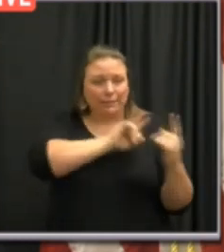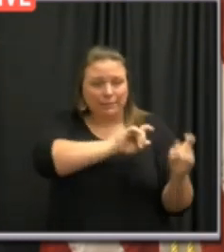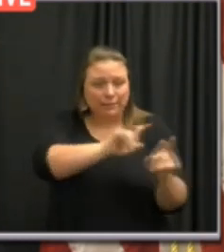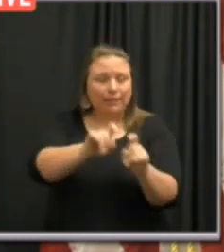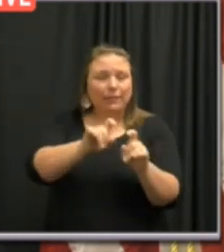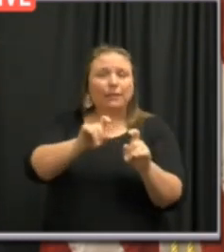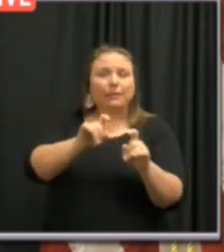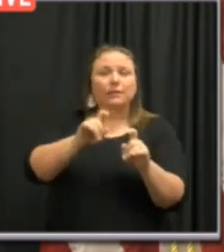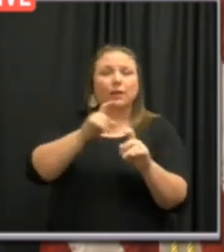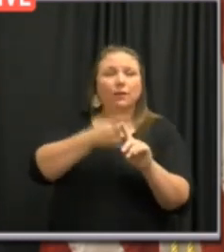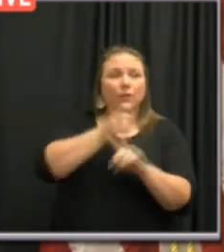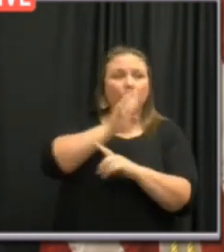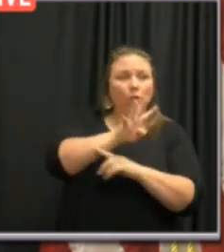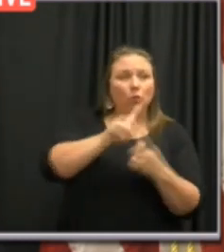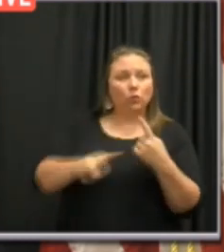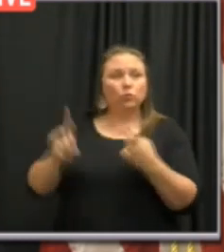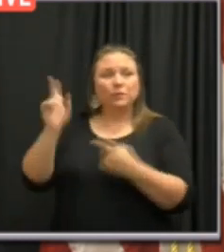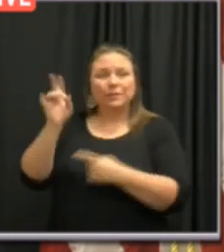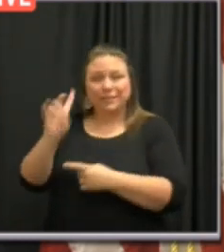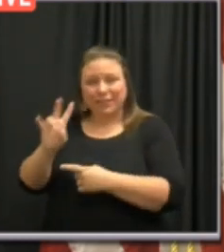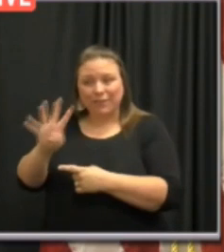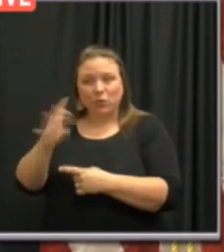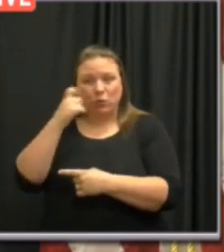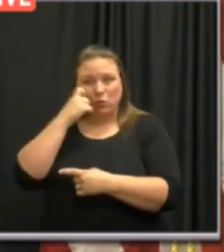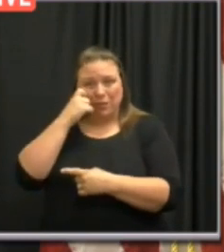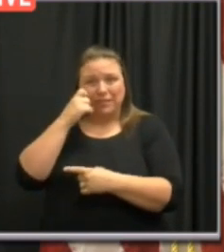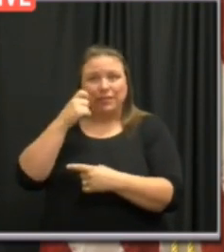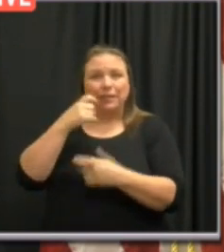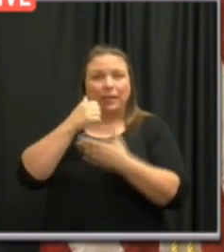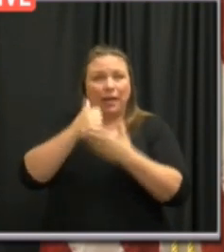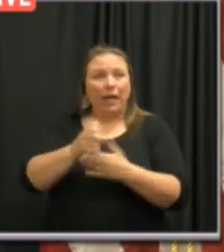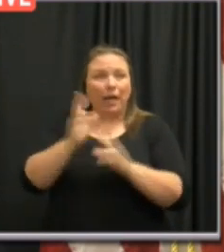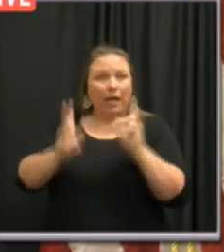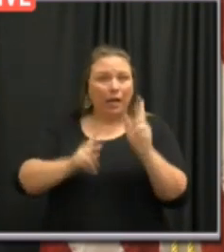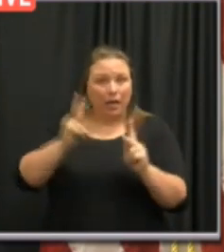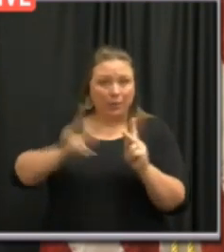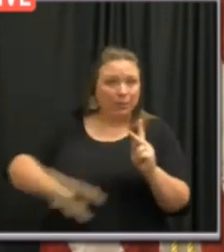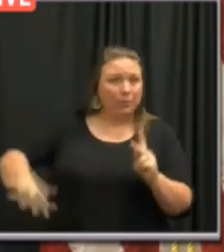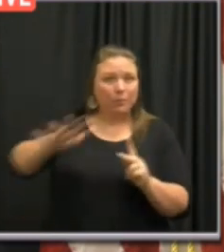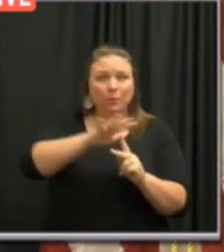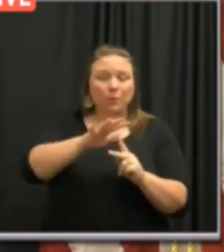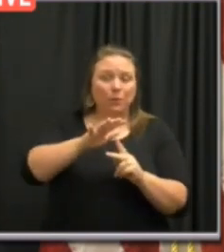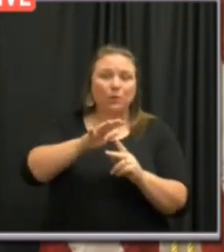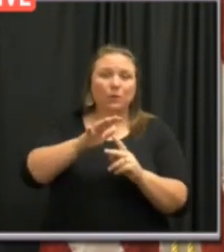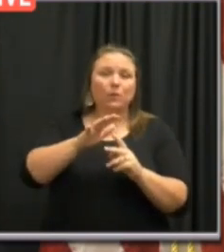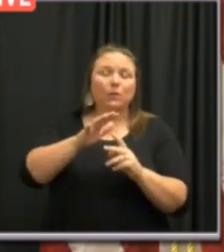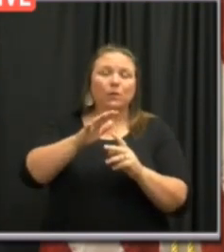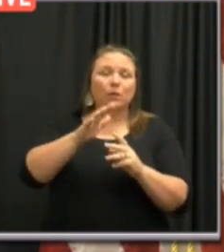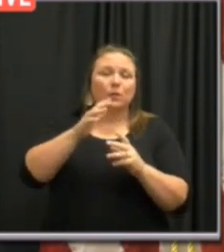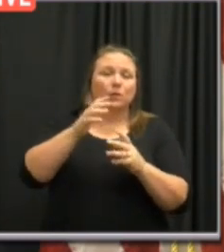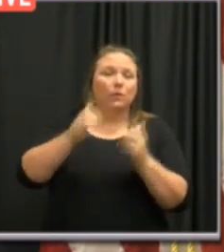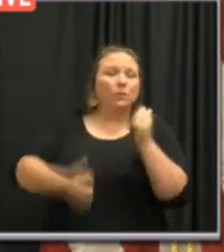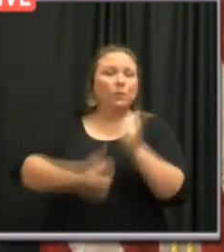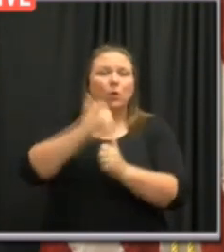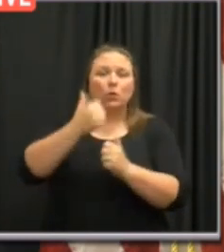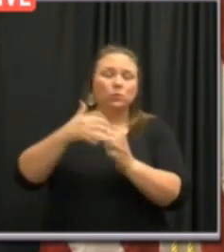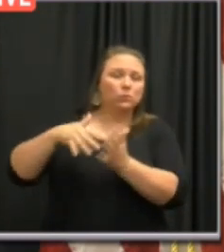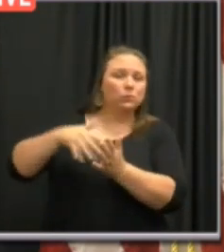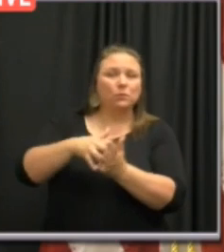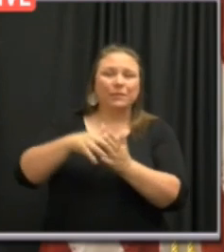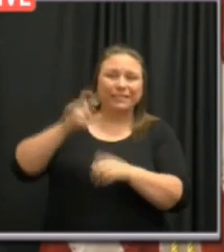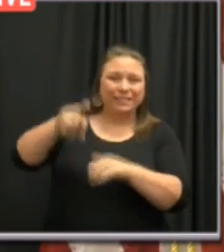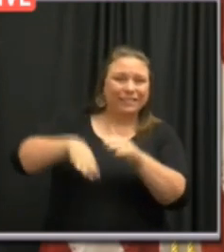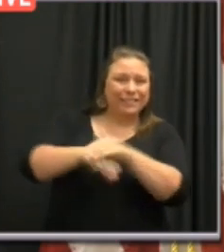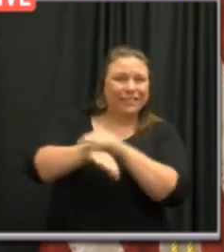address hotspots across Nashville, especially those that affect our most vulnerable communities. Now, as Dr.